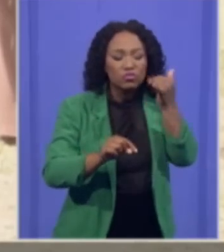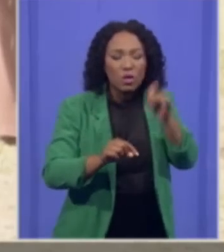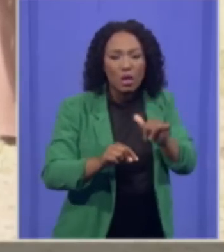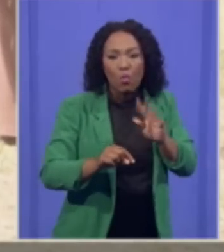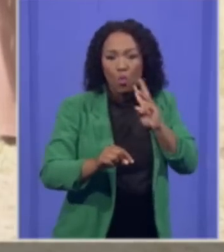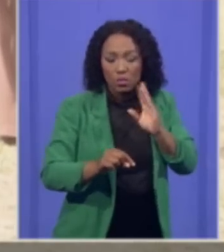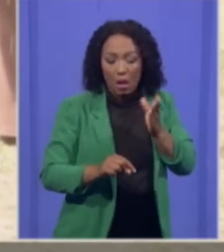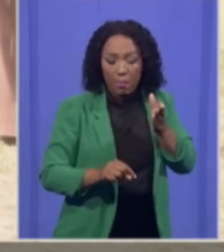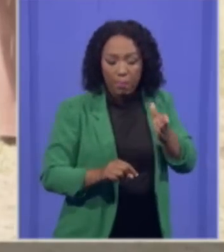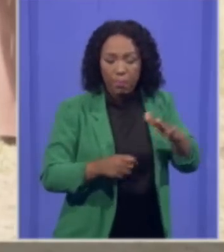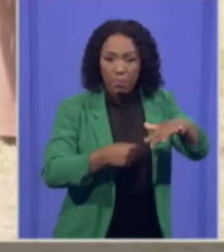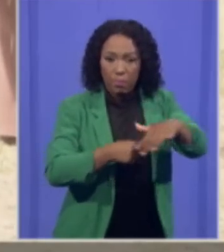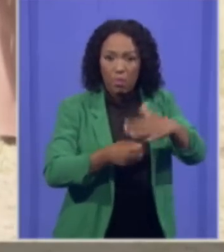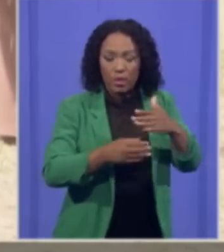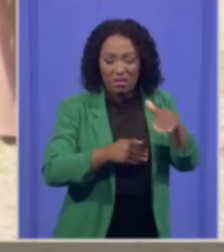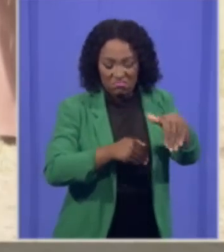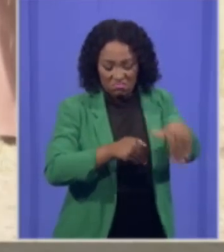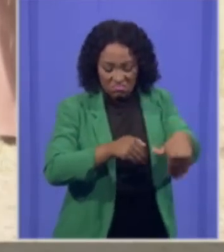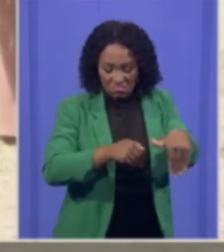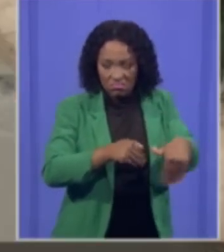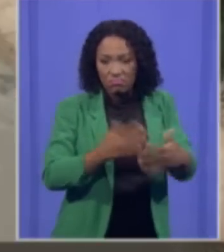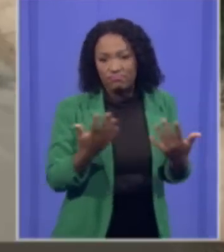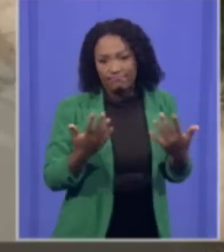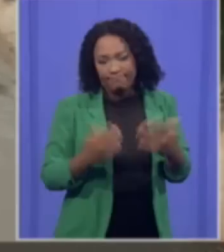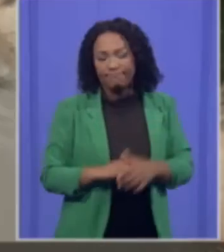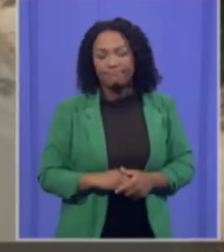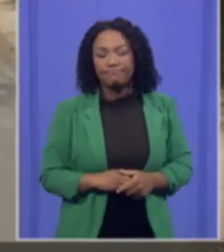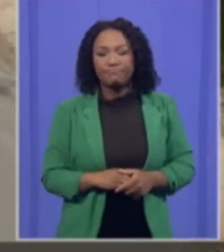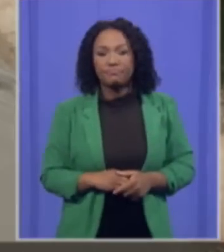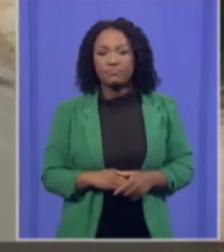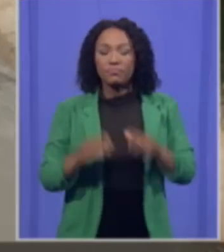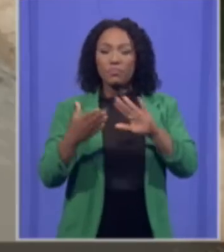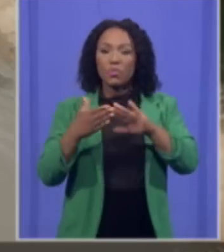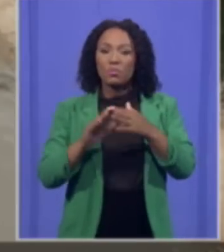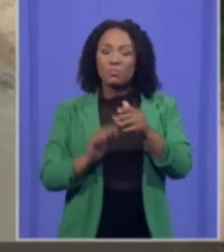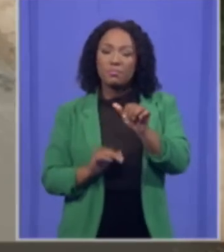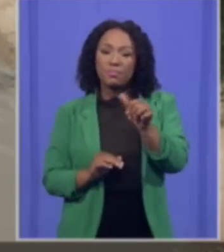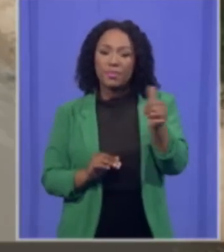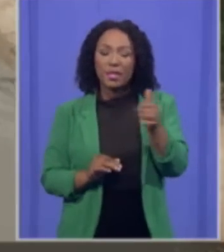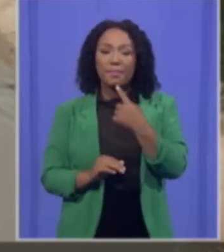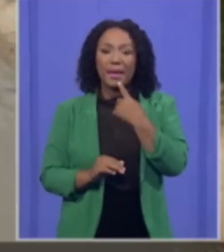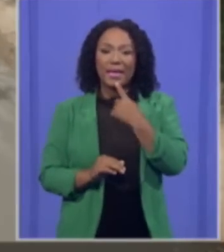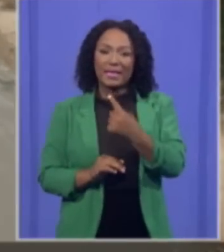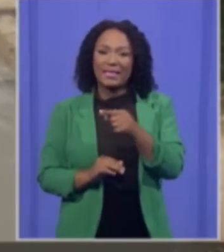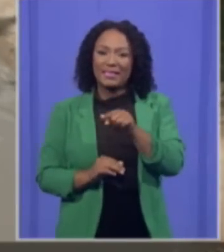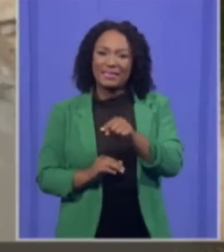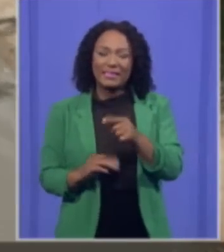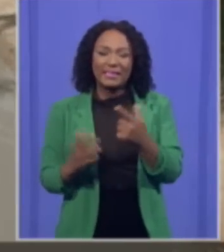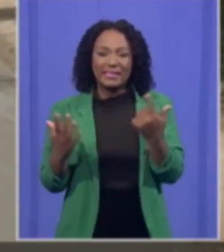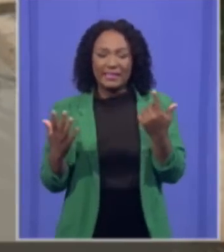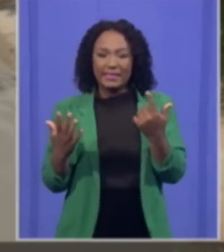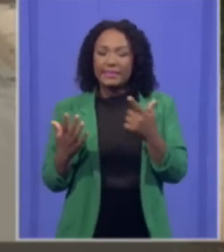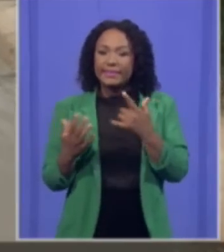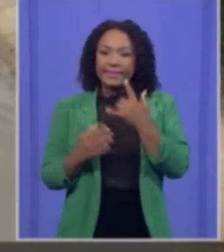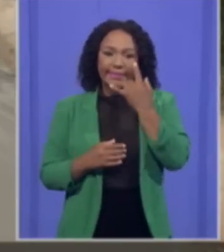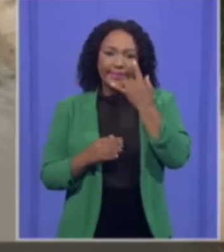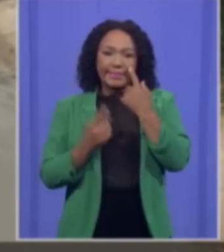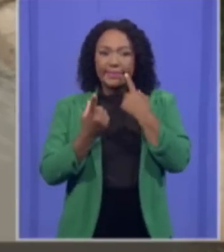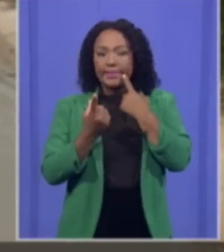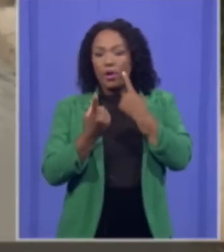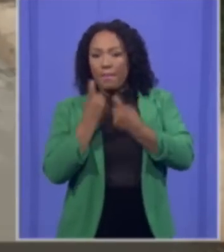na bona ke tumelo fela ya bona. Baahi ba bang ba re ho bonahala sello sa bona se